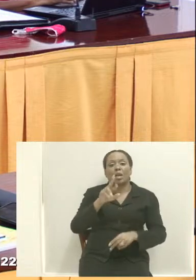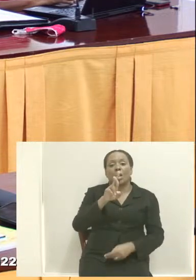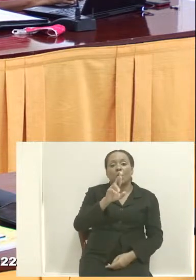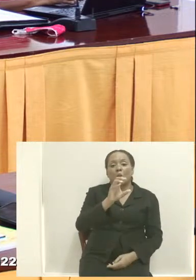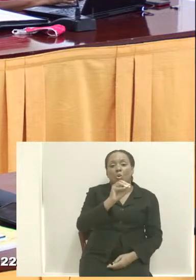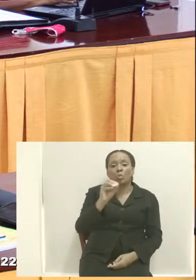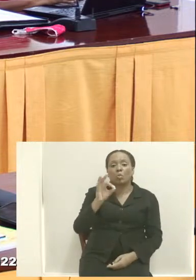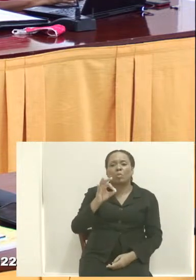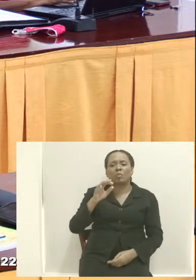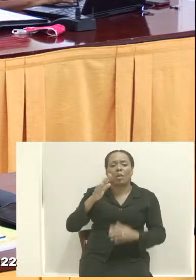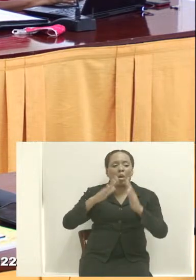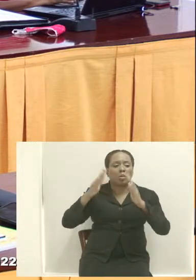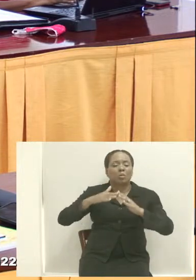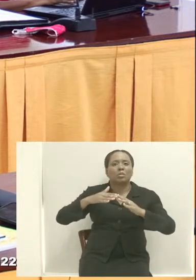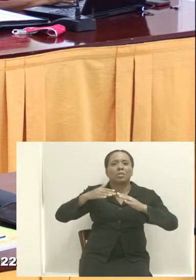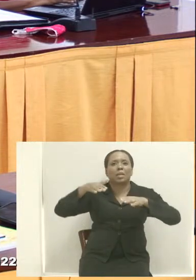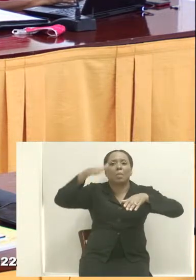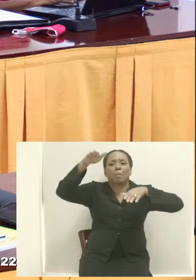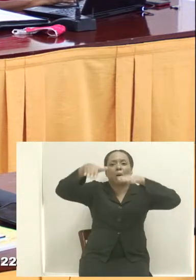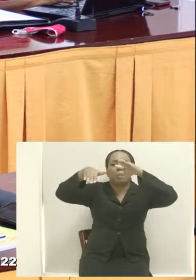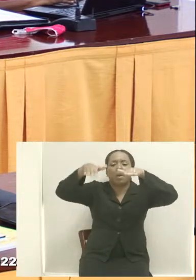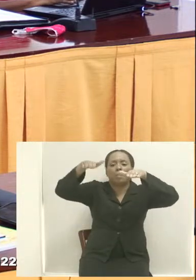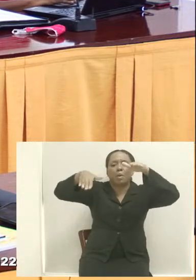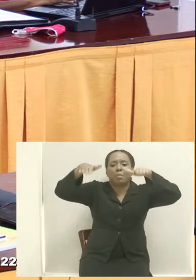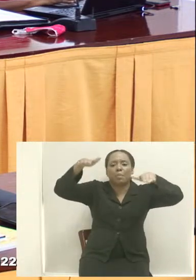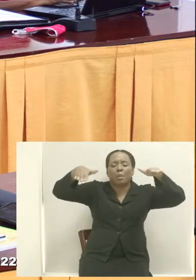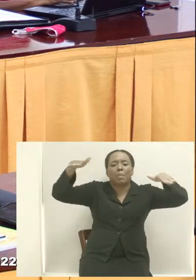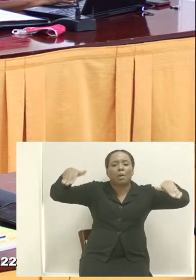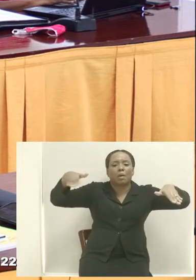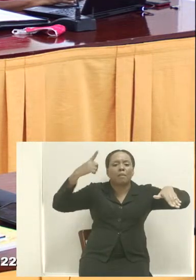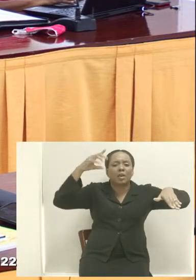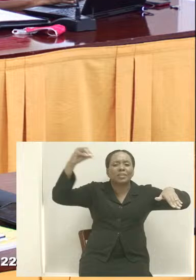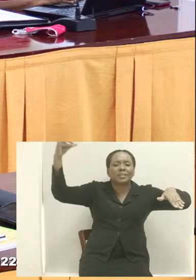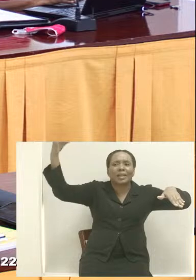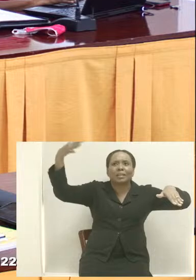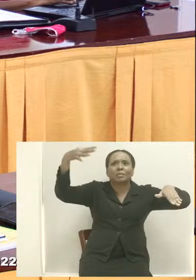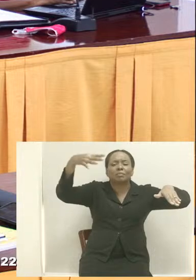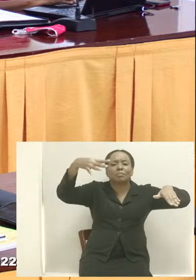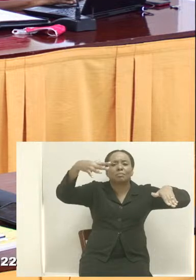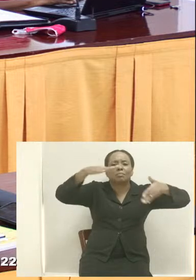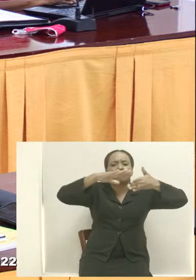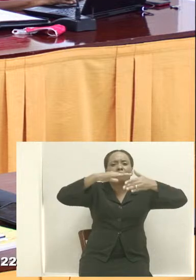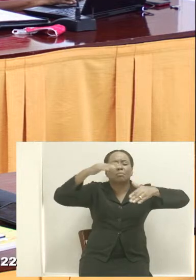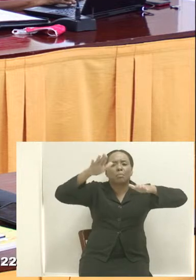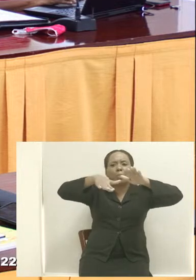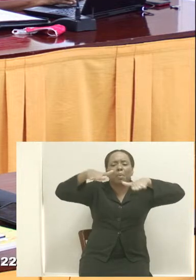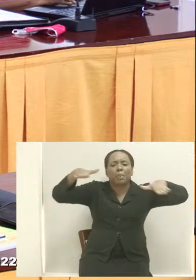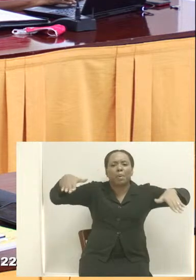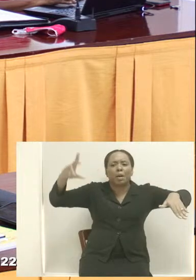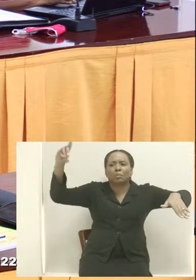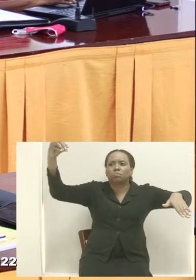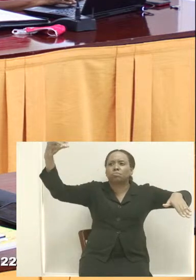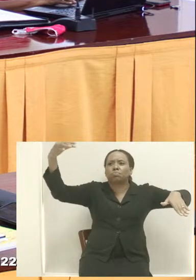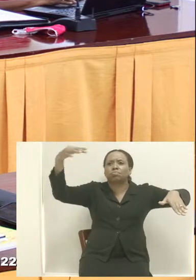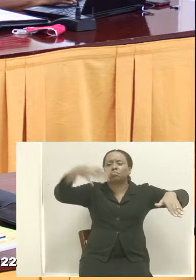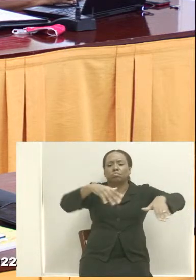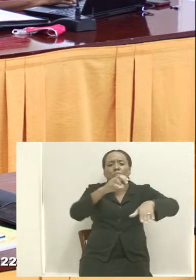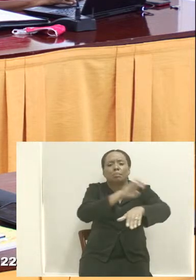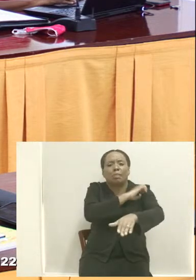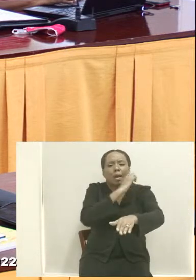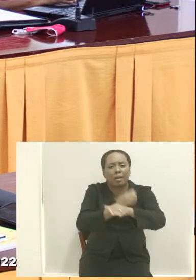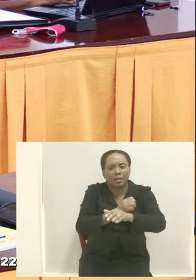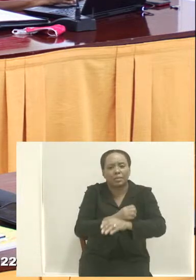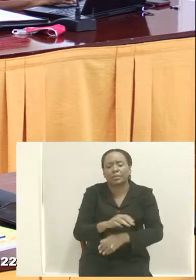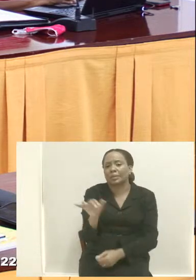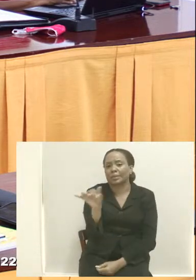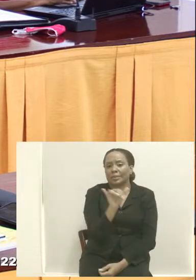integrity in government buildings before you put a photovoltaic panel on its roof. The same thing is true in households. But the fact of the